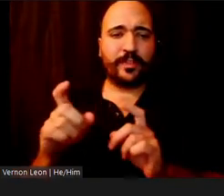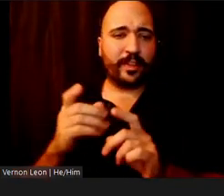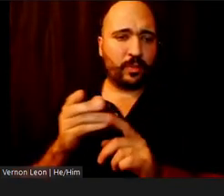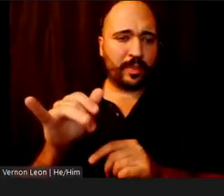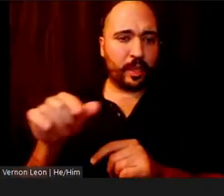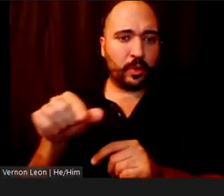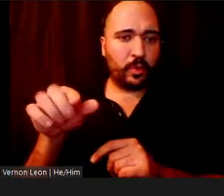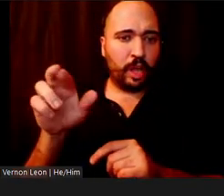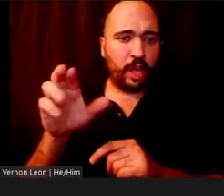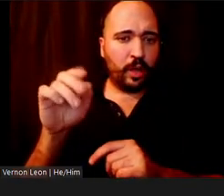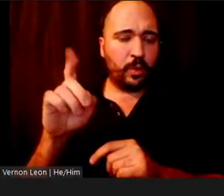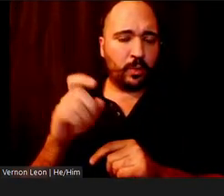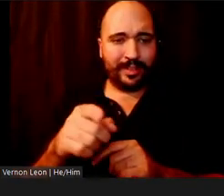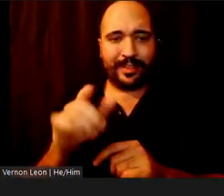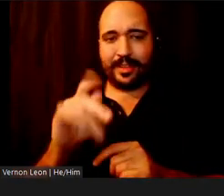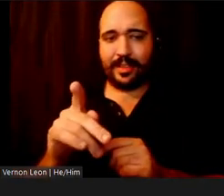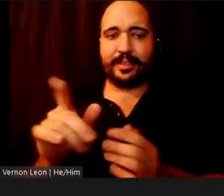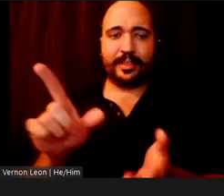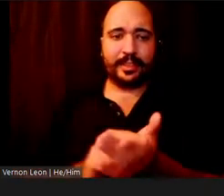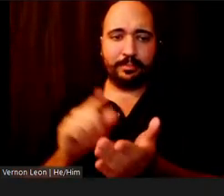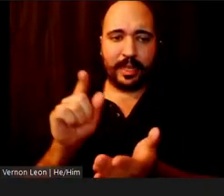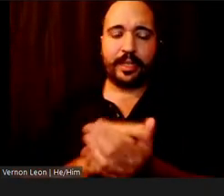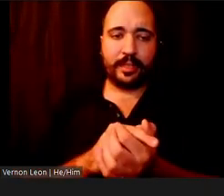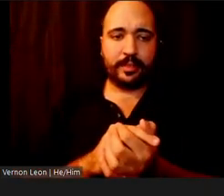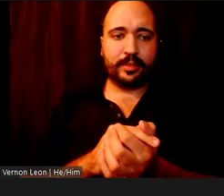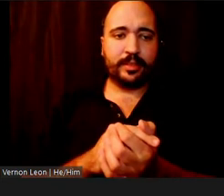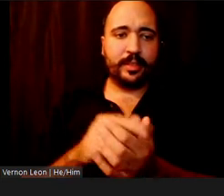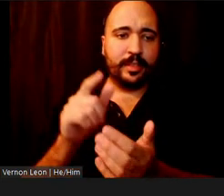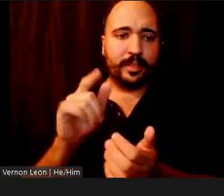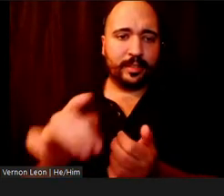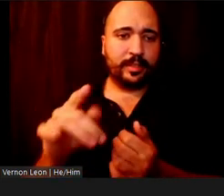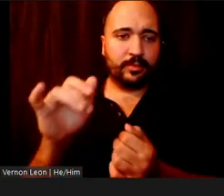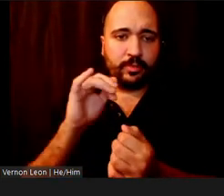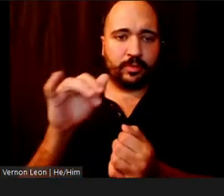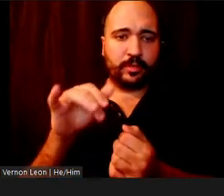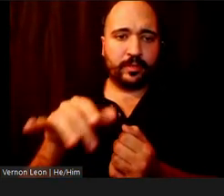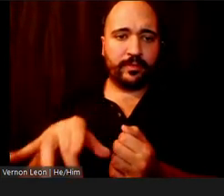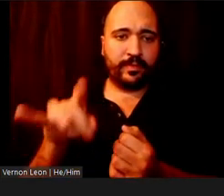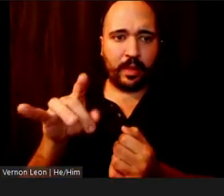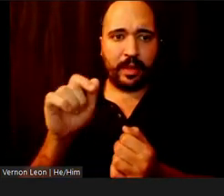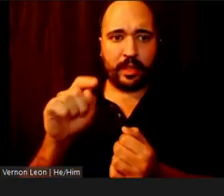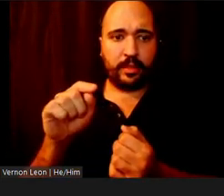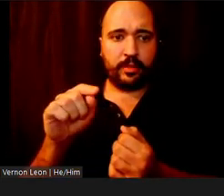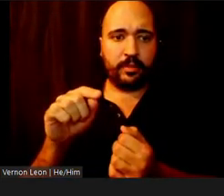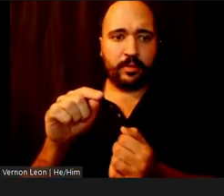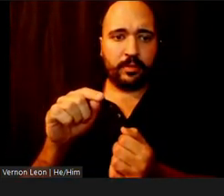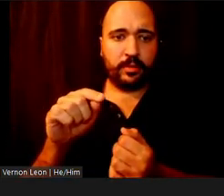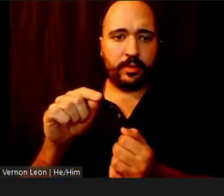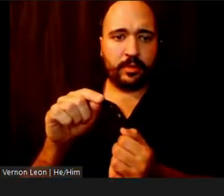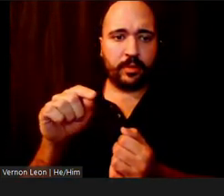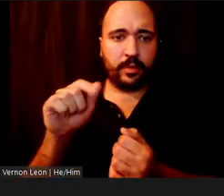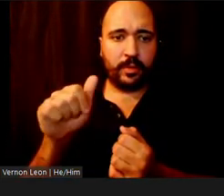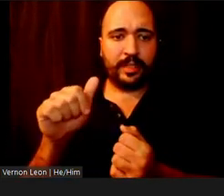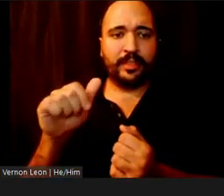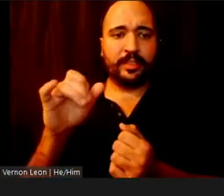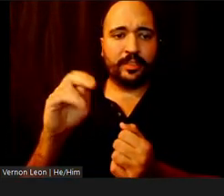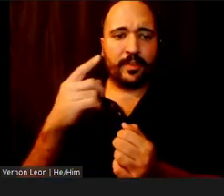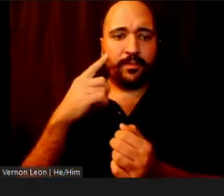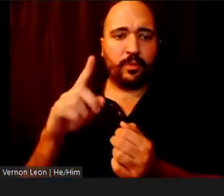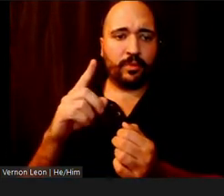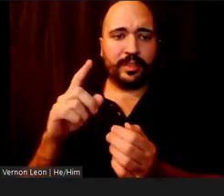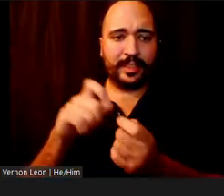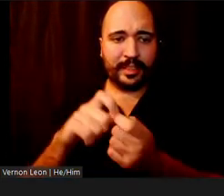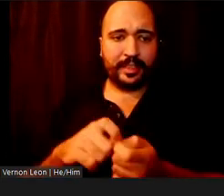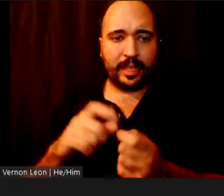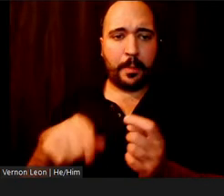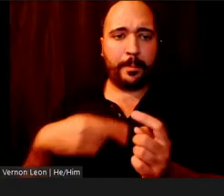code or link currently being displayed. The link can also be found in the Q&A section of the Zoom. For details about upcoming